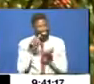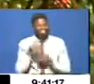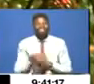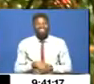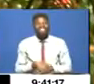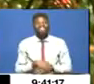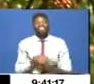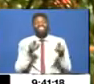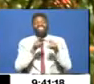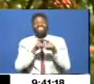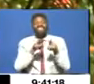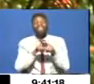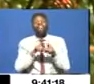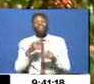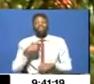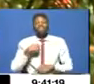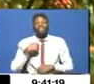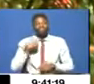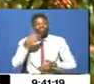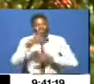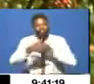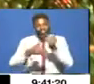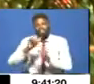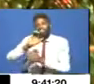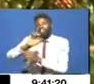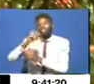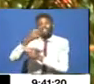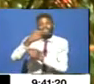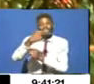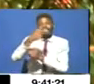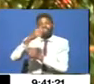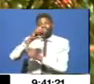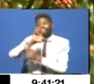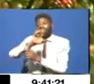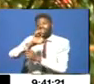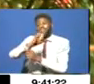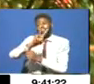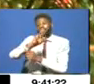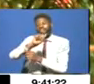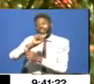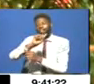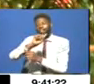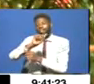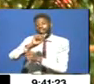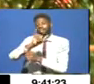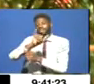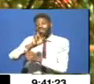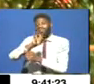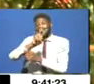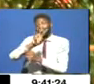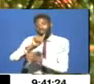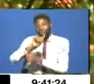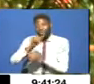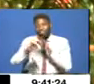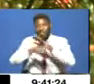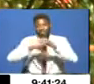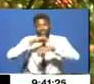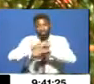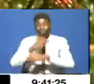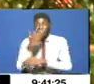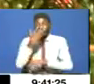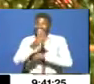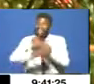I proceeded to Chevaiwa Primary School, where I was for 5 years. And I